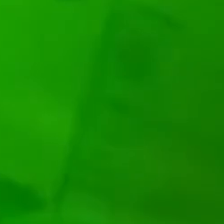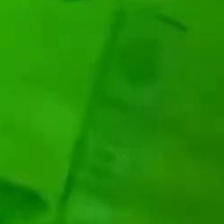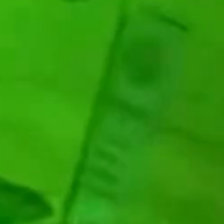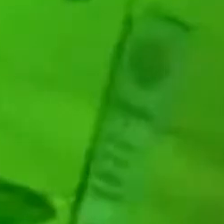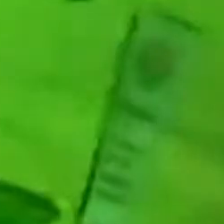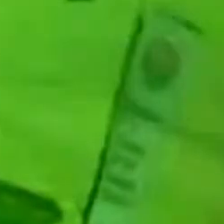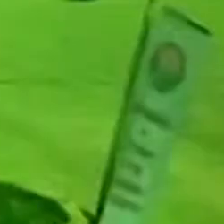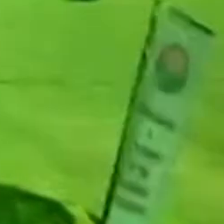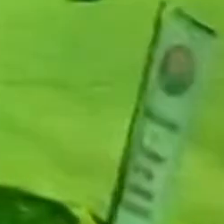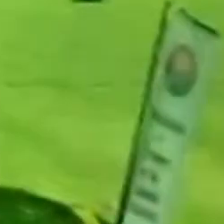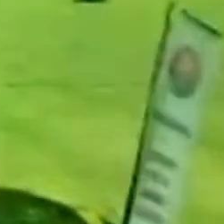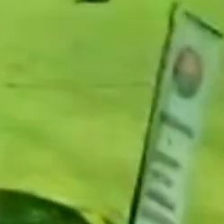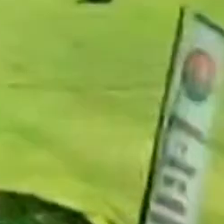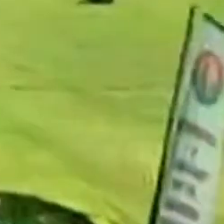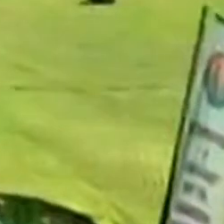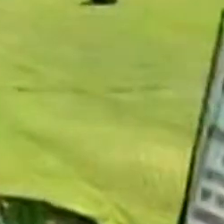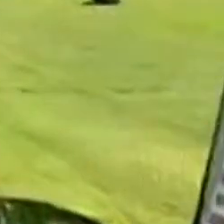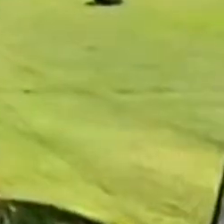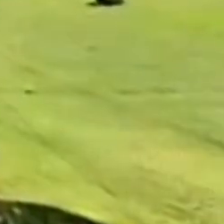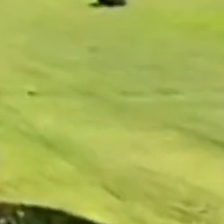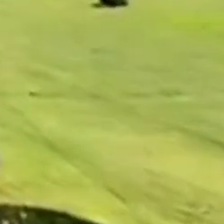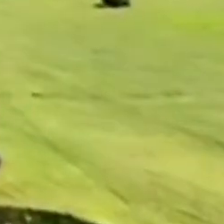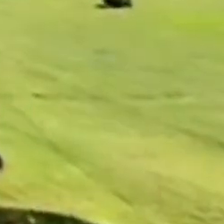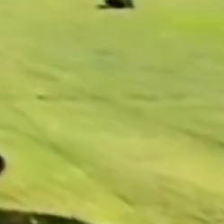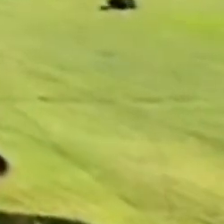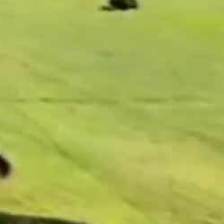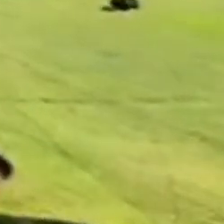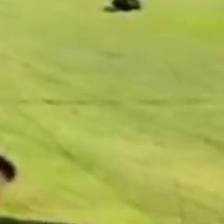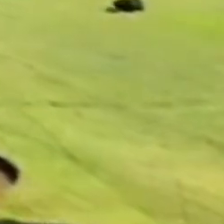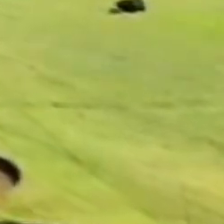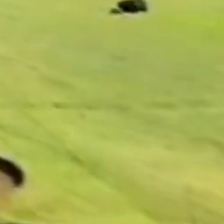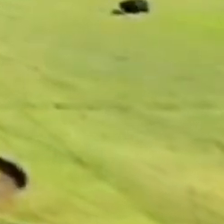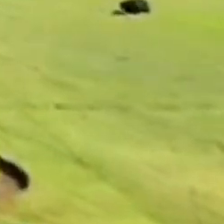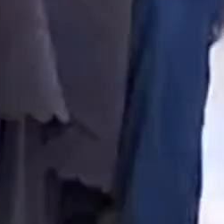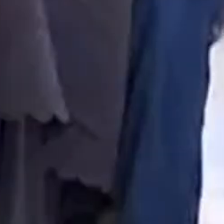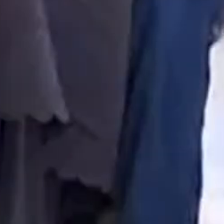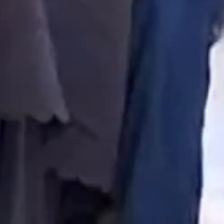The National Assembly of Zambia, through the Parliamentary Budget Office, with the support